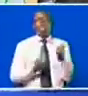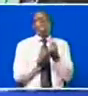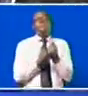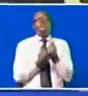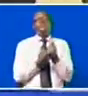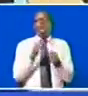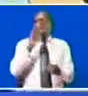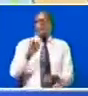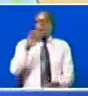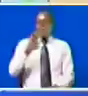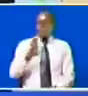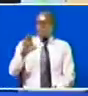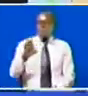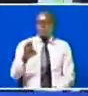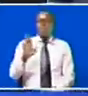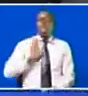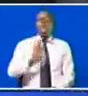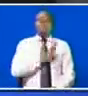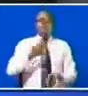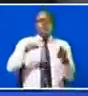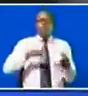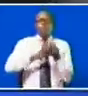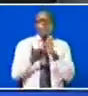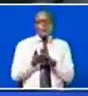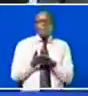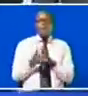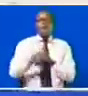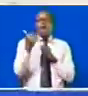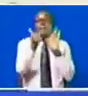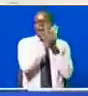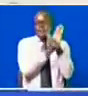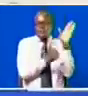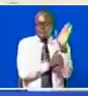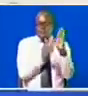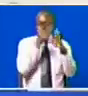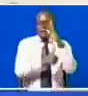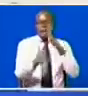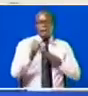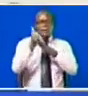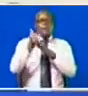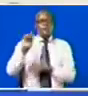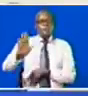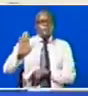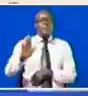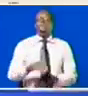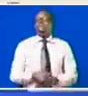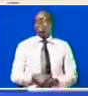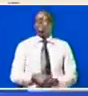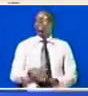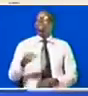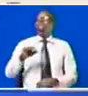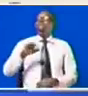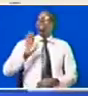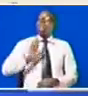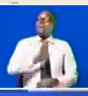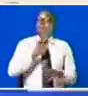the IEBC boardroom was turned into a venue for other agenda. Under his leadership, the Commission boardroom has